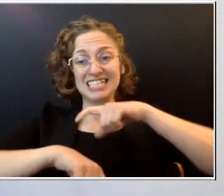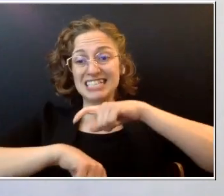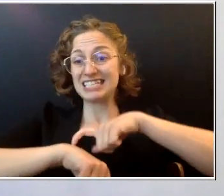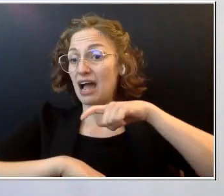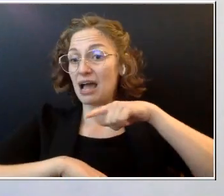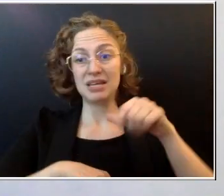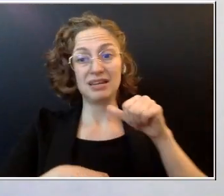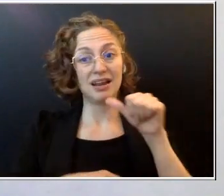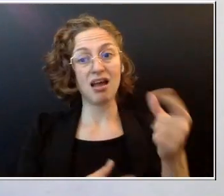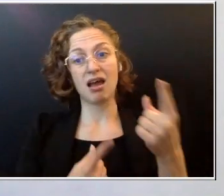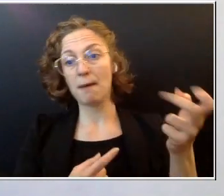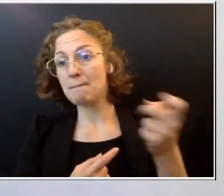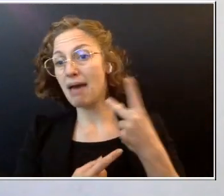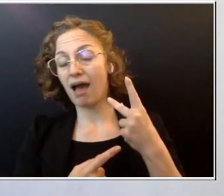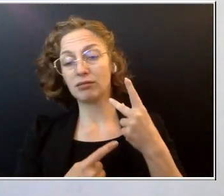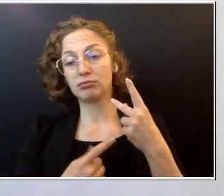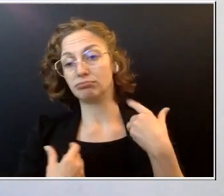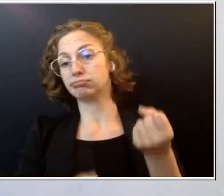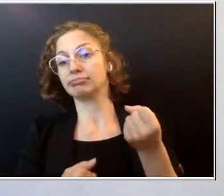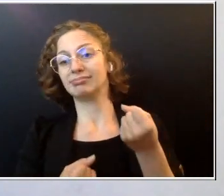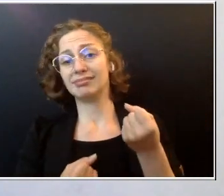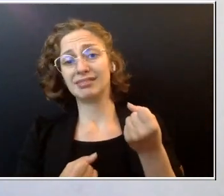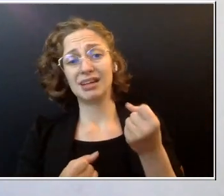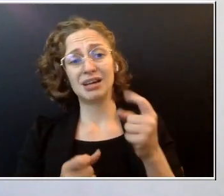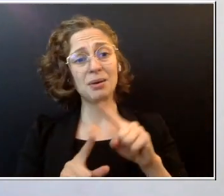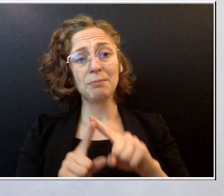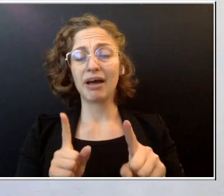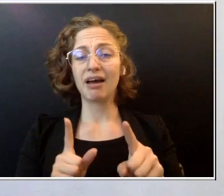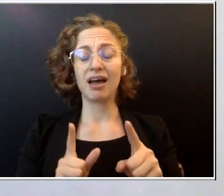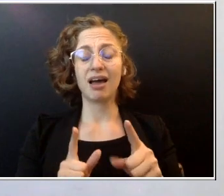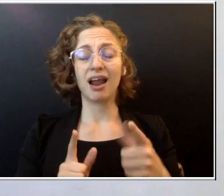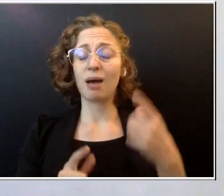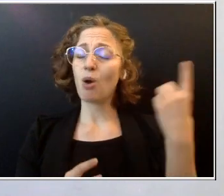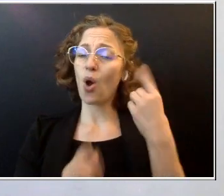has always impressed me so much with him is he never